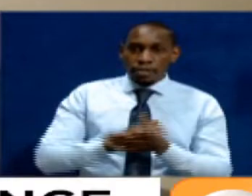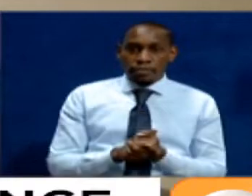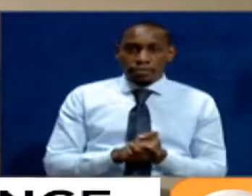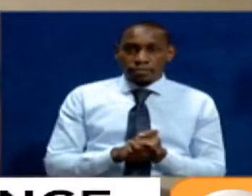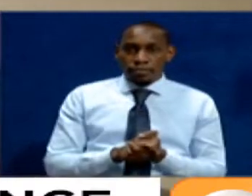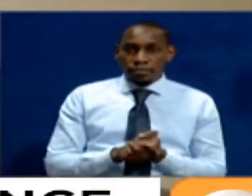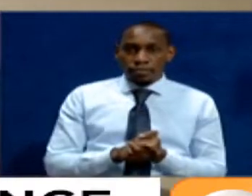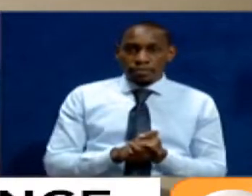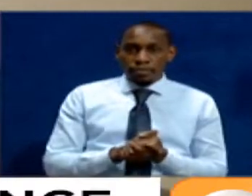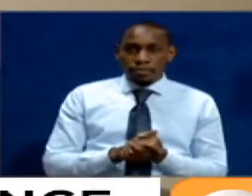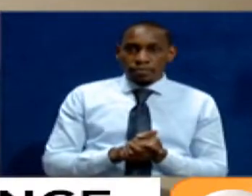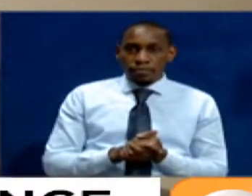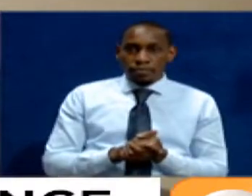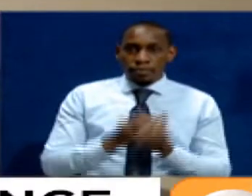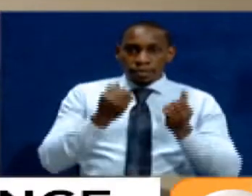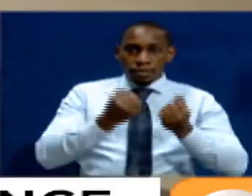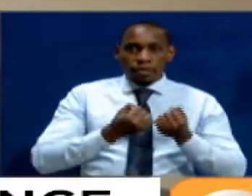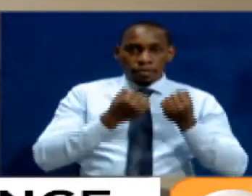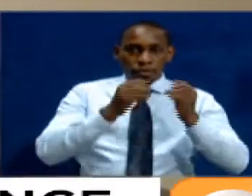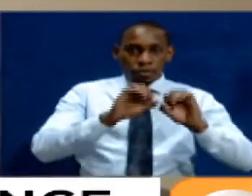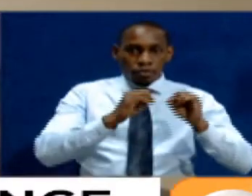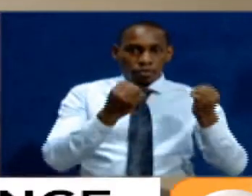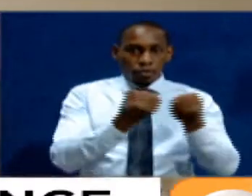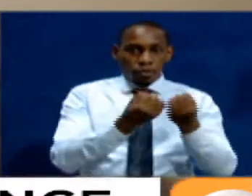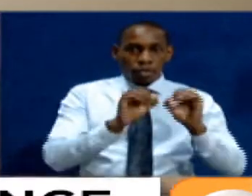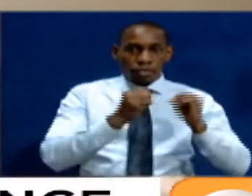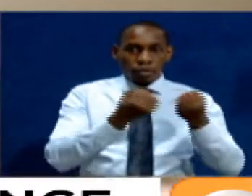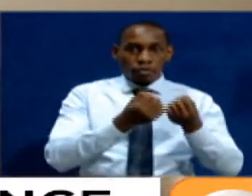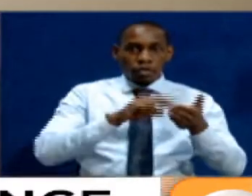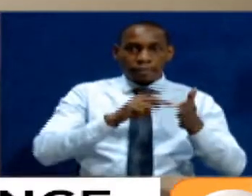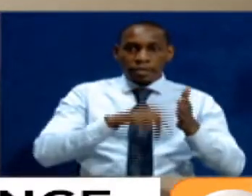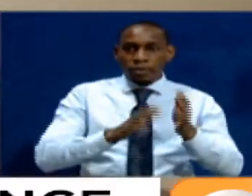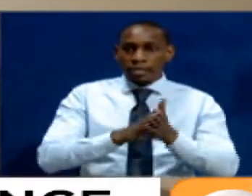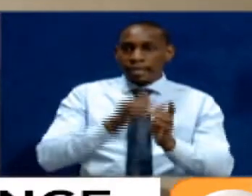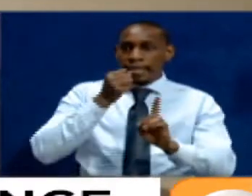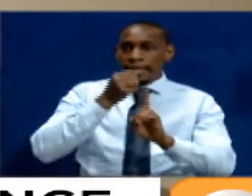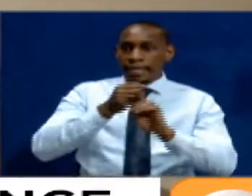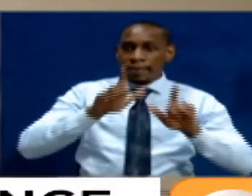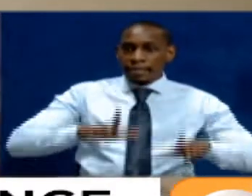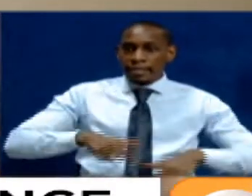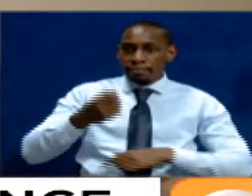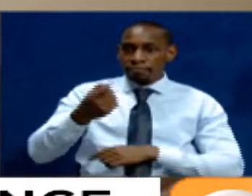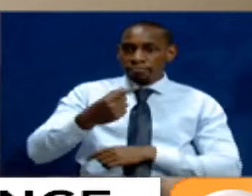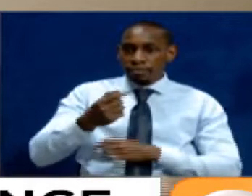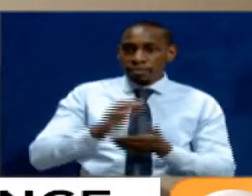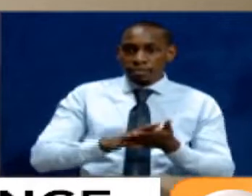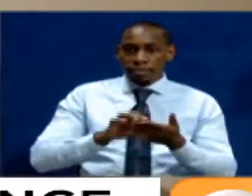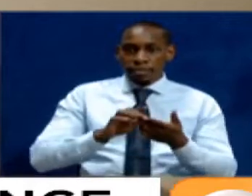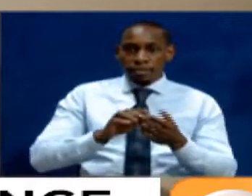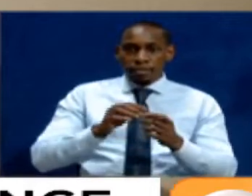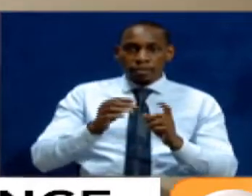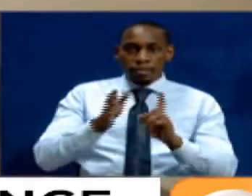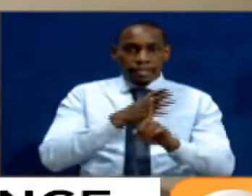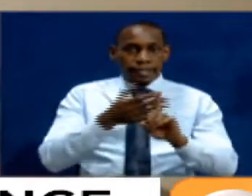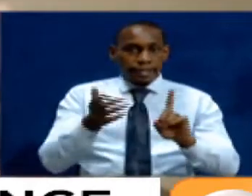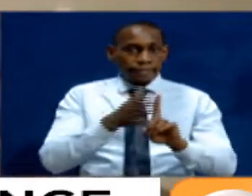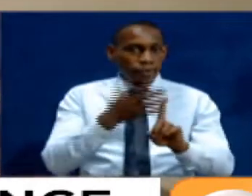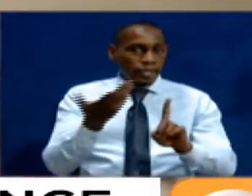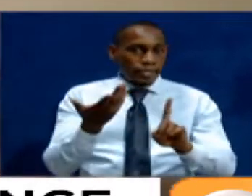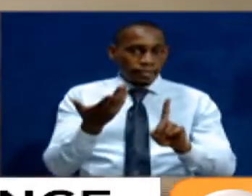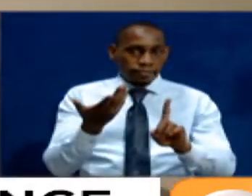strong social sentiment, where social could be the impact on livelihoods, the influence